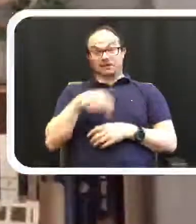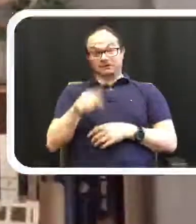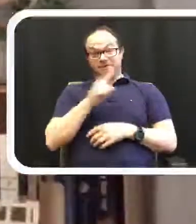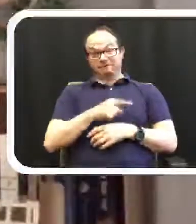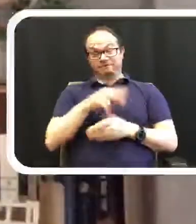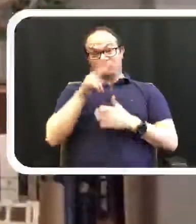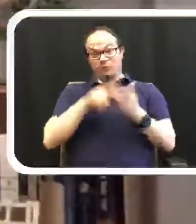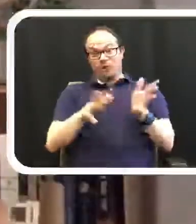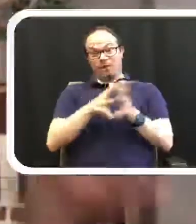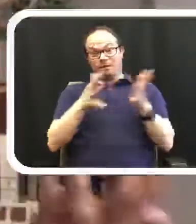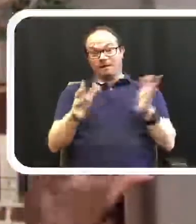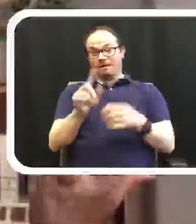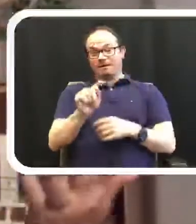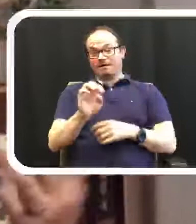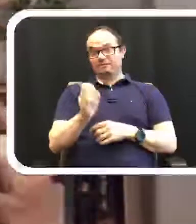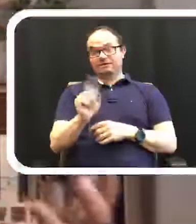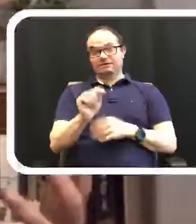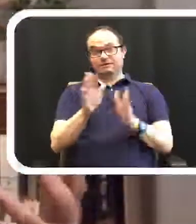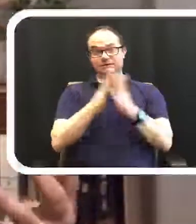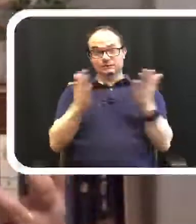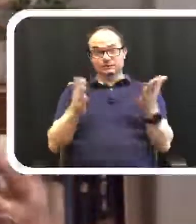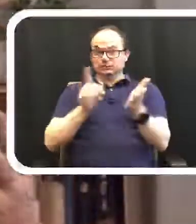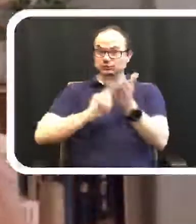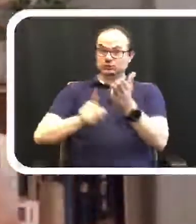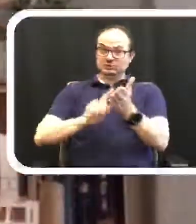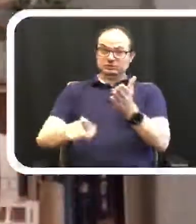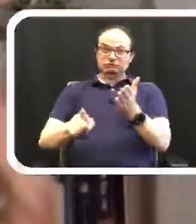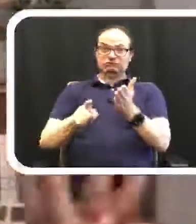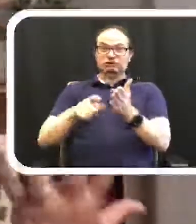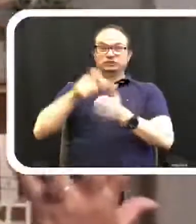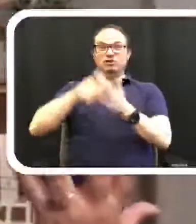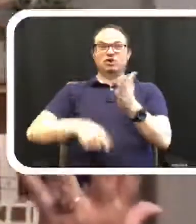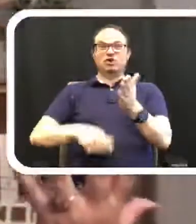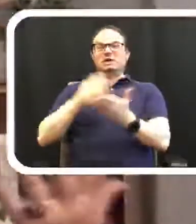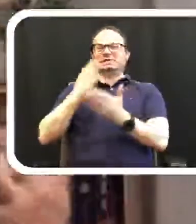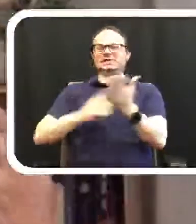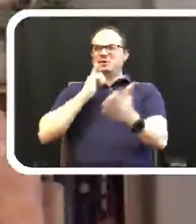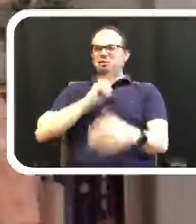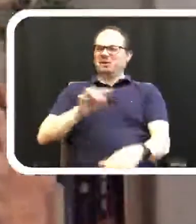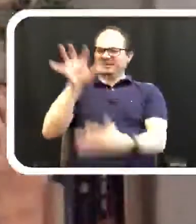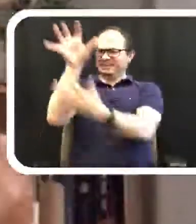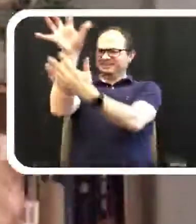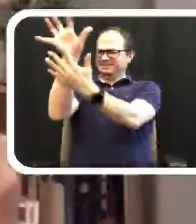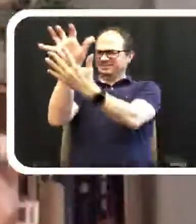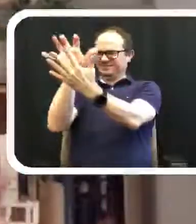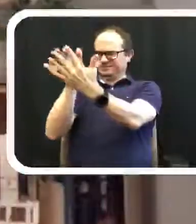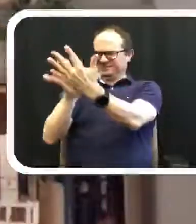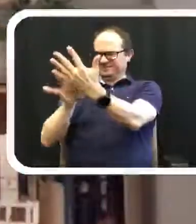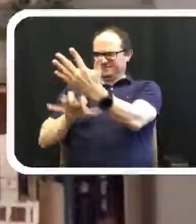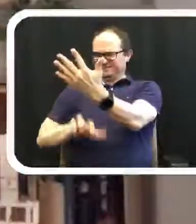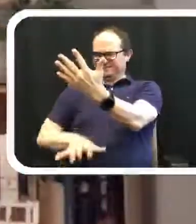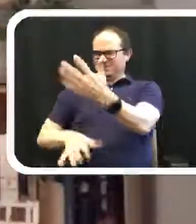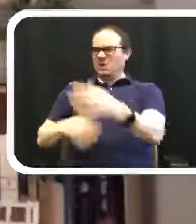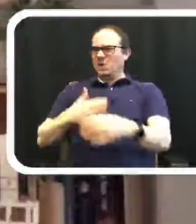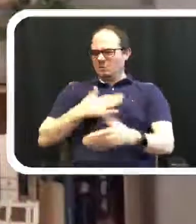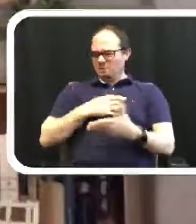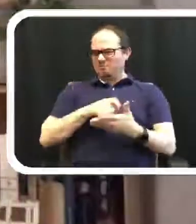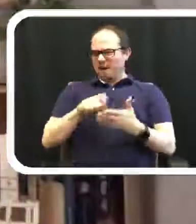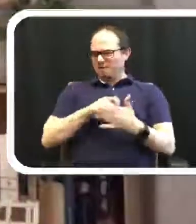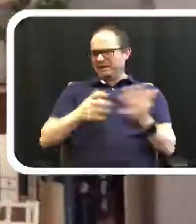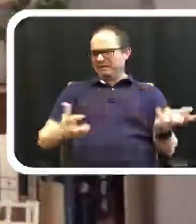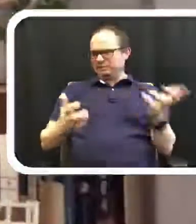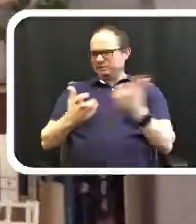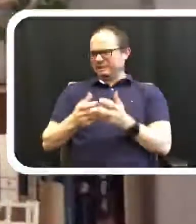of textbooks or research articles, some of these things are very convoluted, and we think, oh, our writing should be